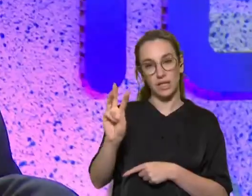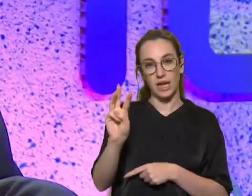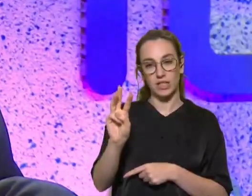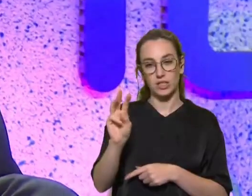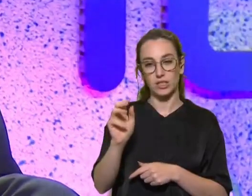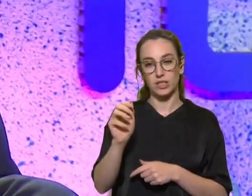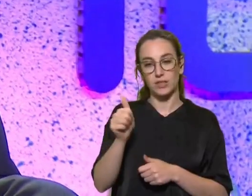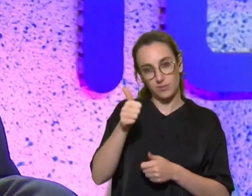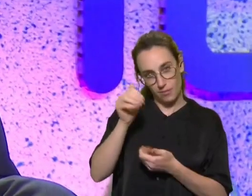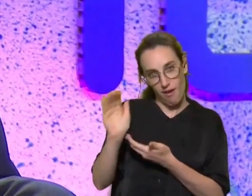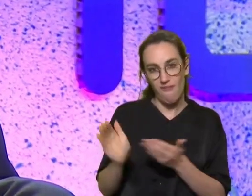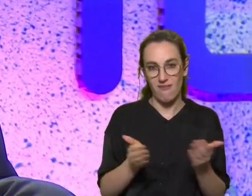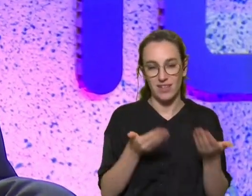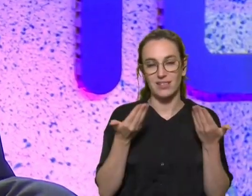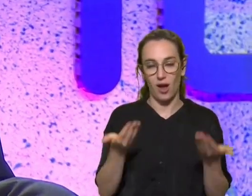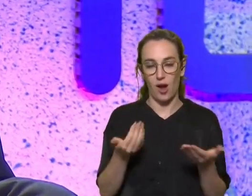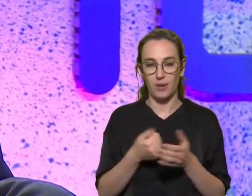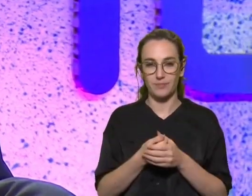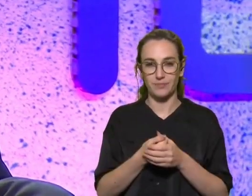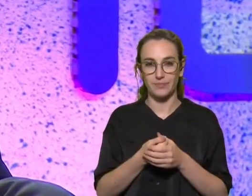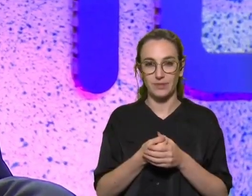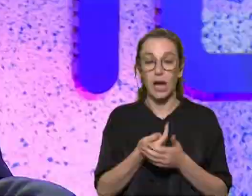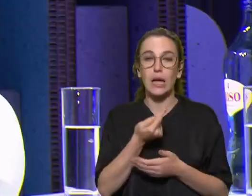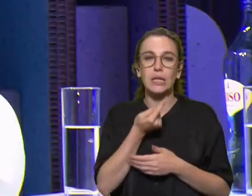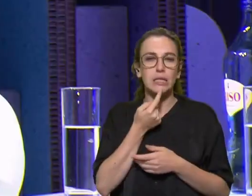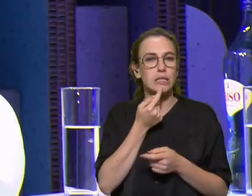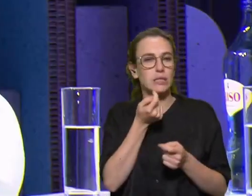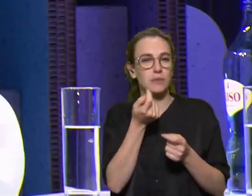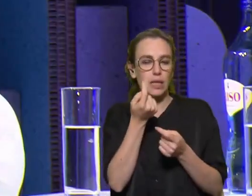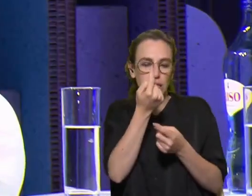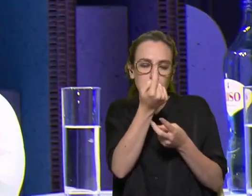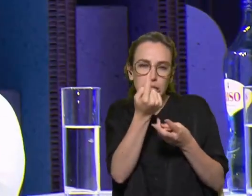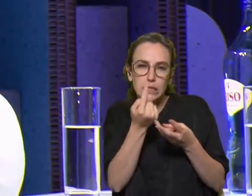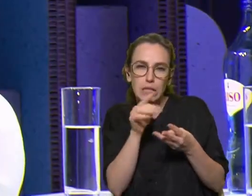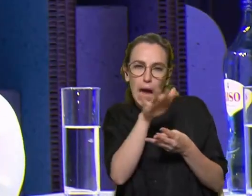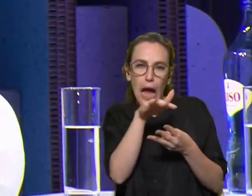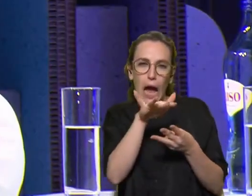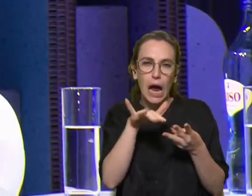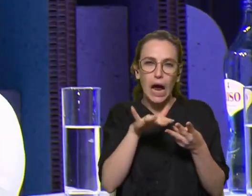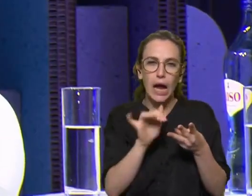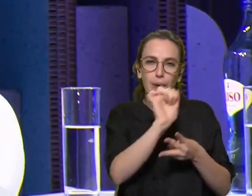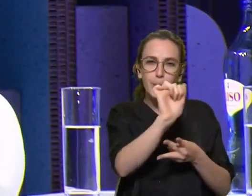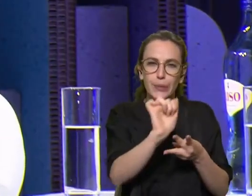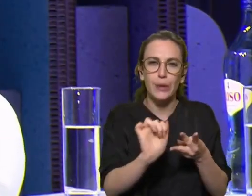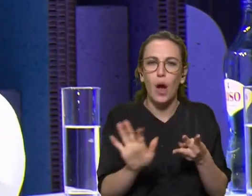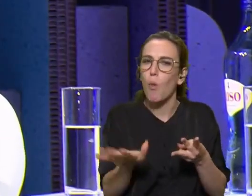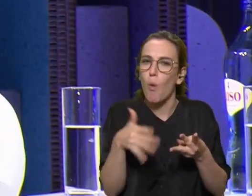Cantamaniz, who's the coordinator of data strategy, Miguel Correa, the coordinator of